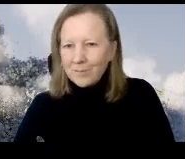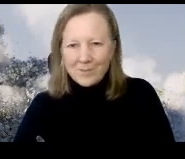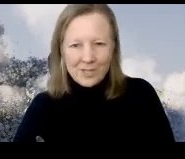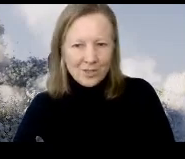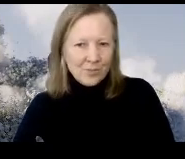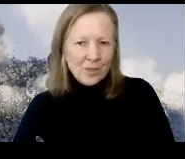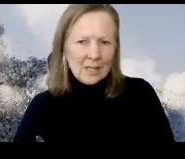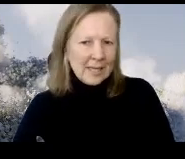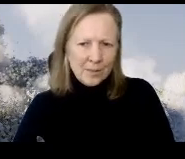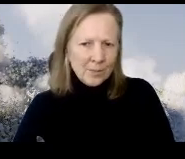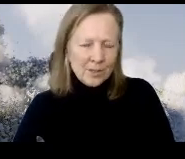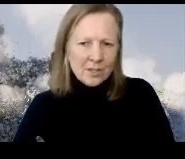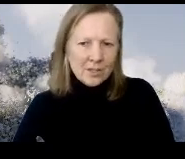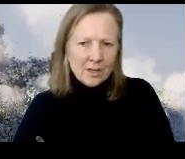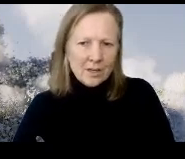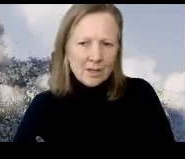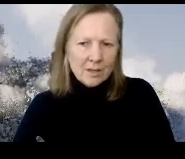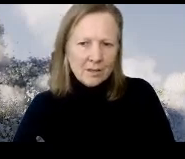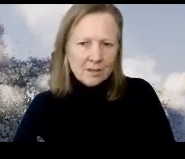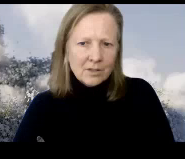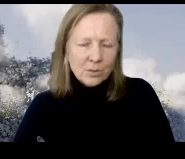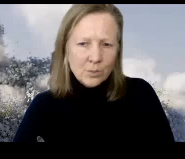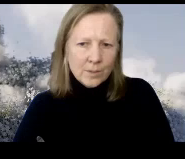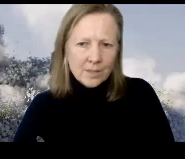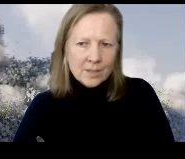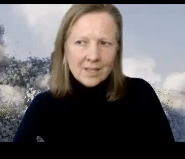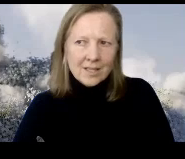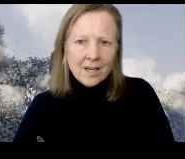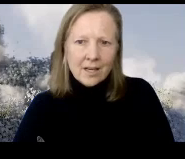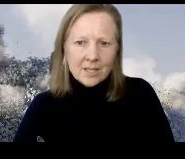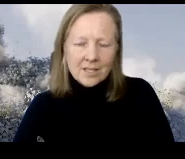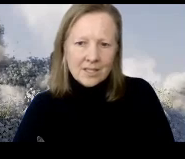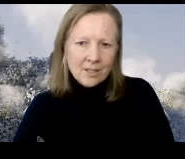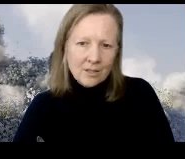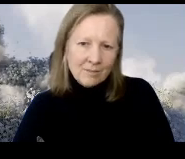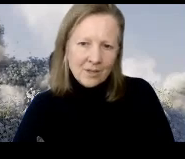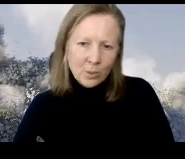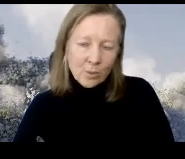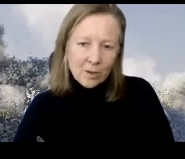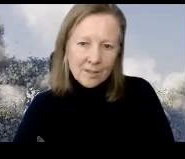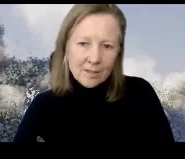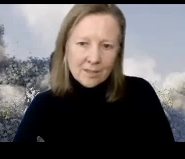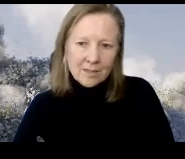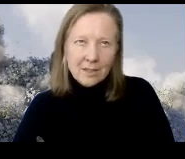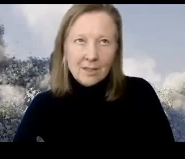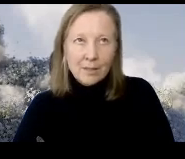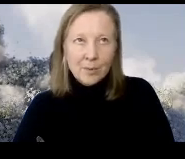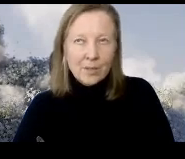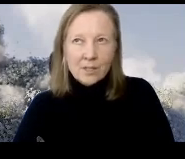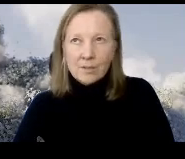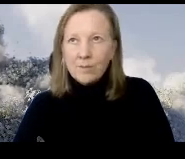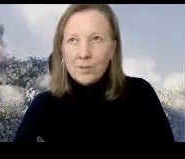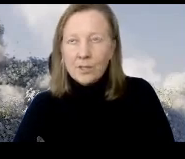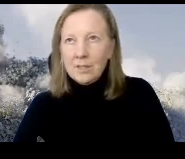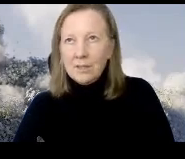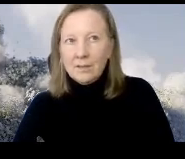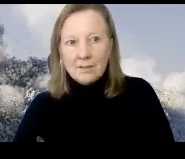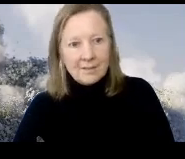really just for language schools. It's an IRCC requirement,